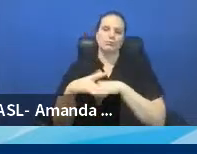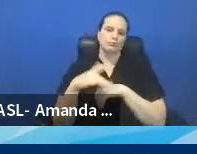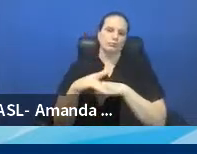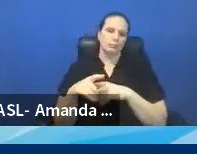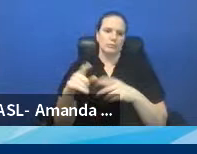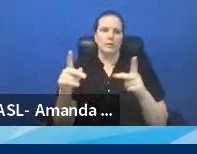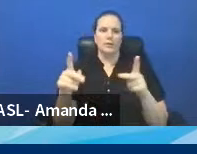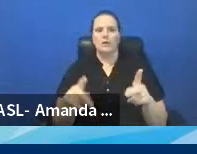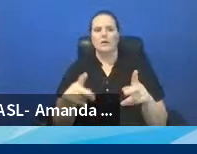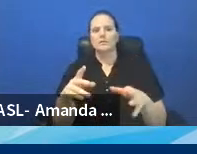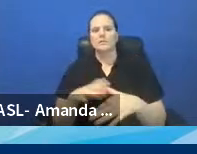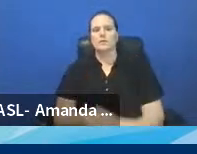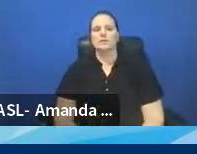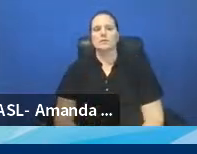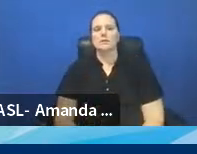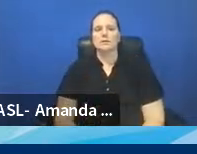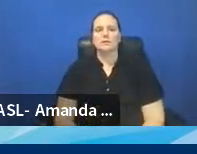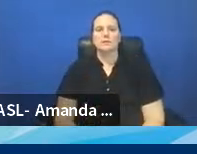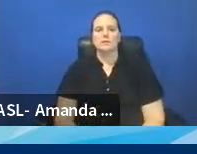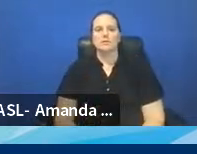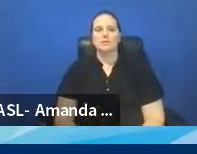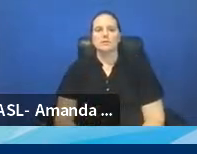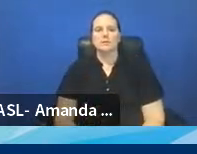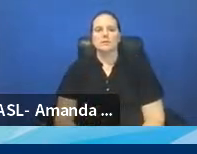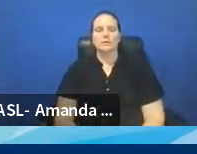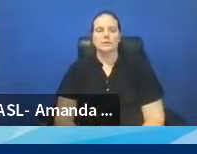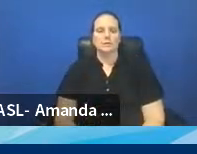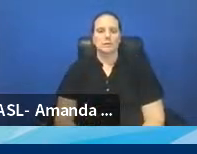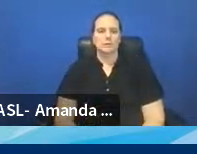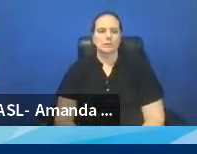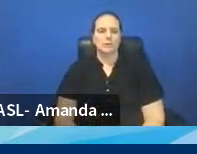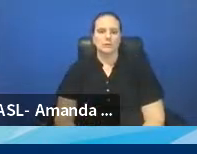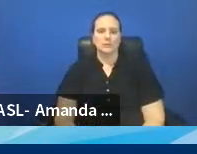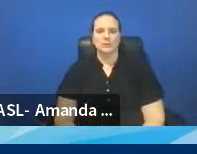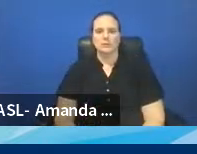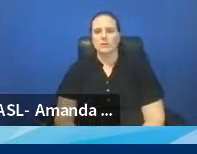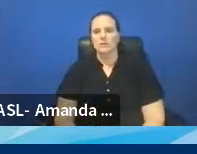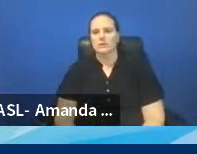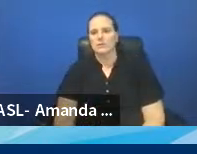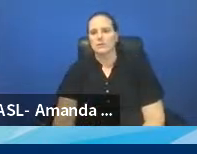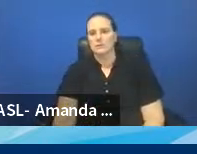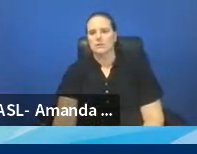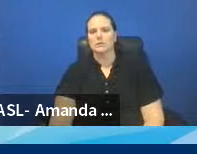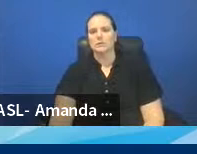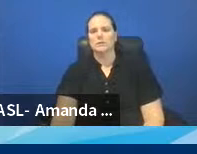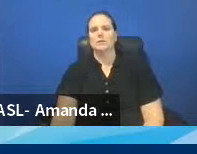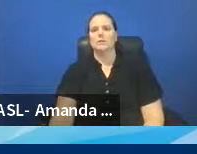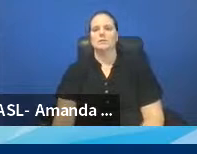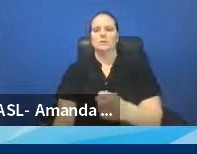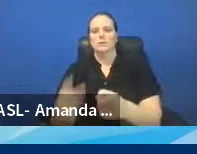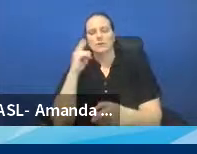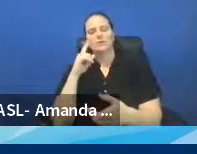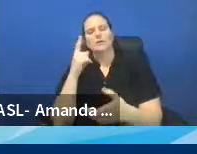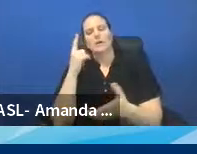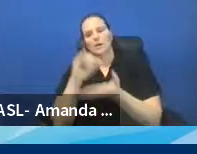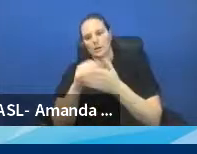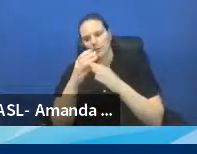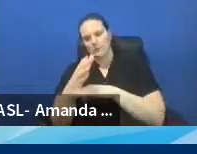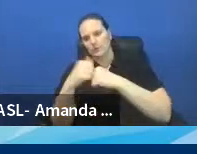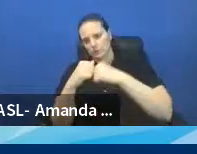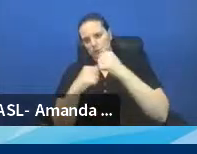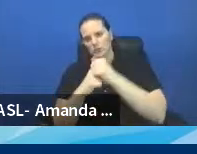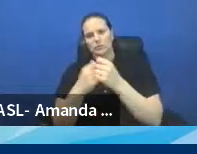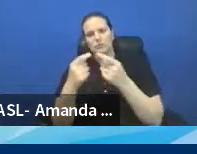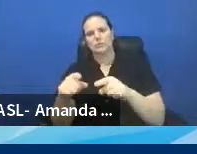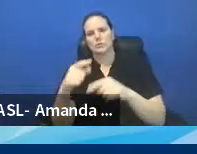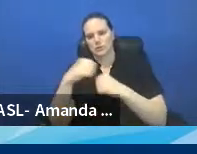their destination quickly. So I probably agree with that after construction, but I would say during construction, all you